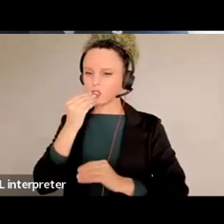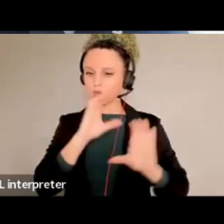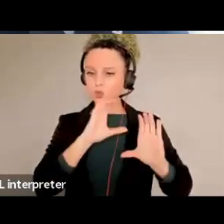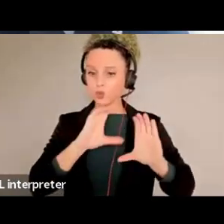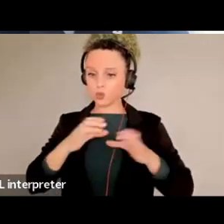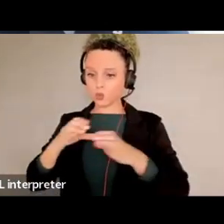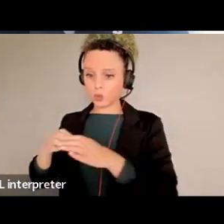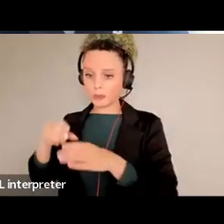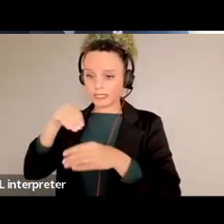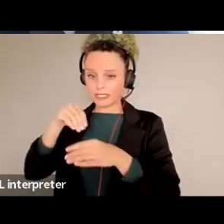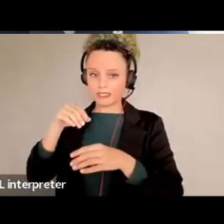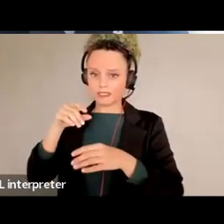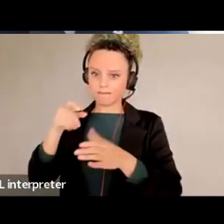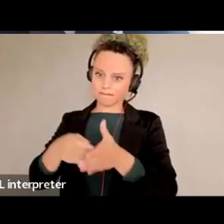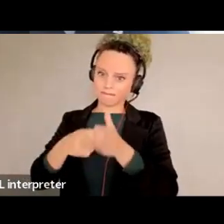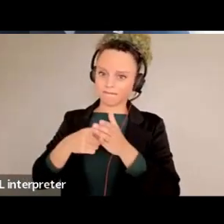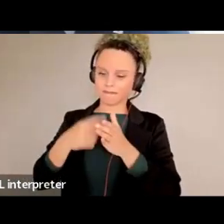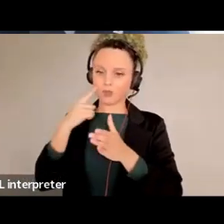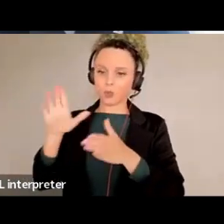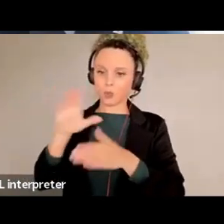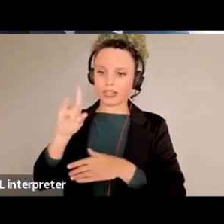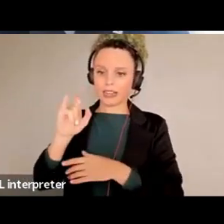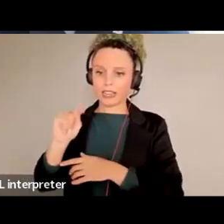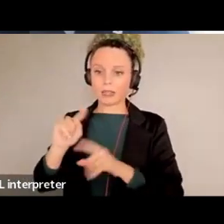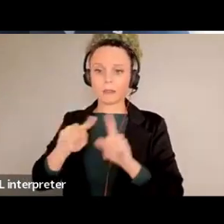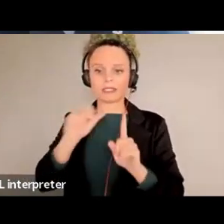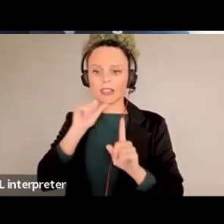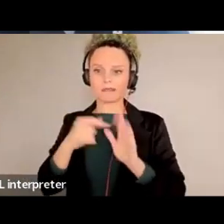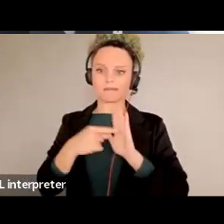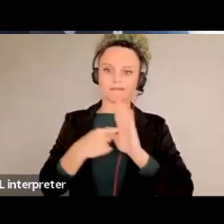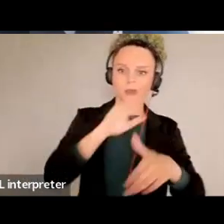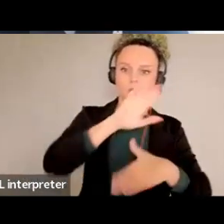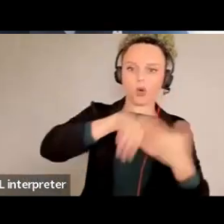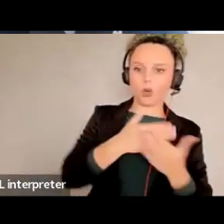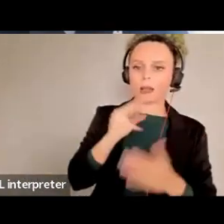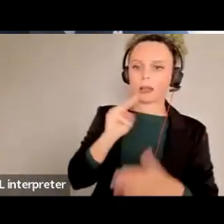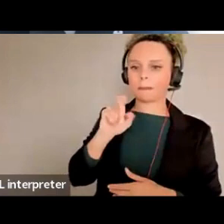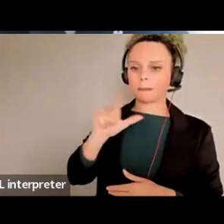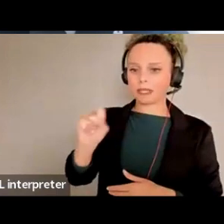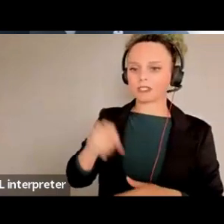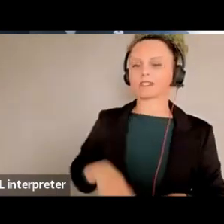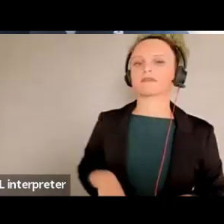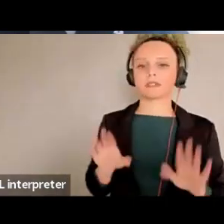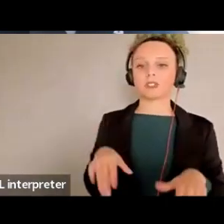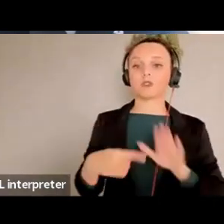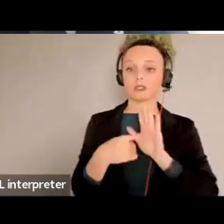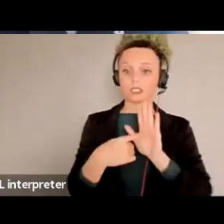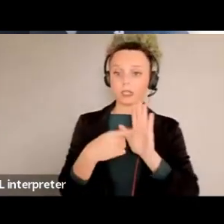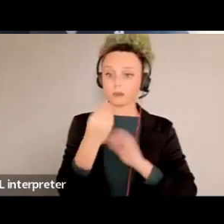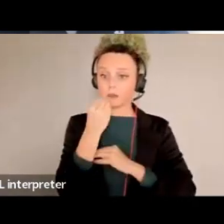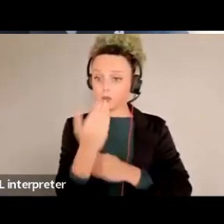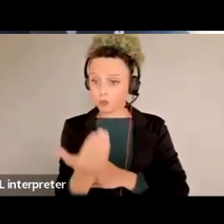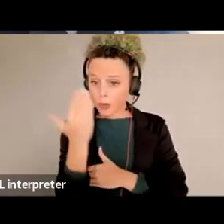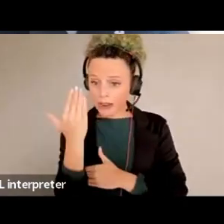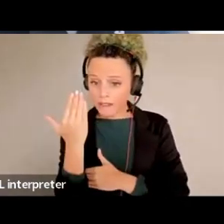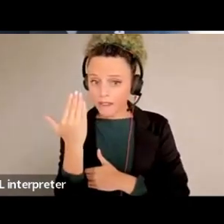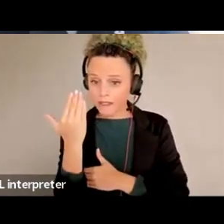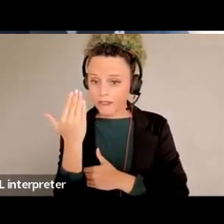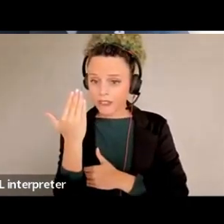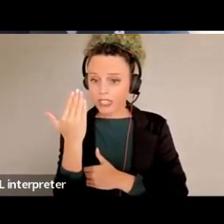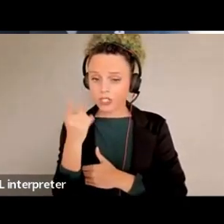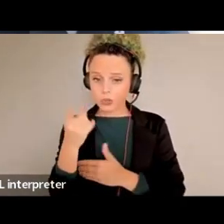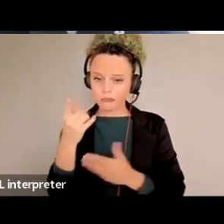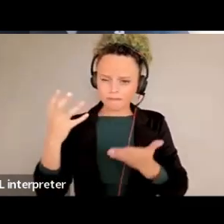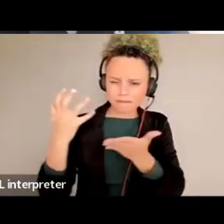This also shows you various food groups that you need in your diet, but it doesn't necessarily reflect all of your